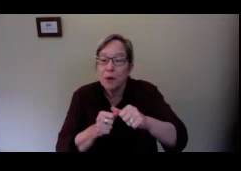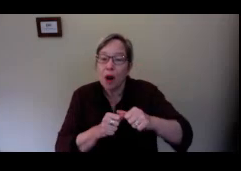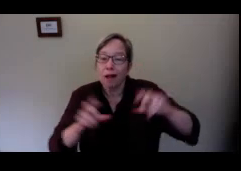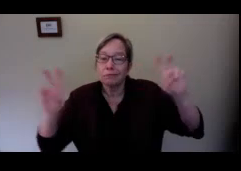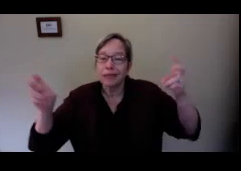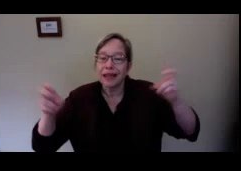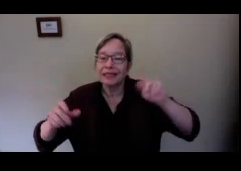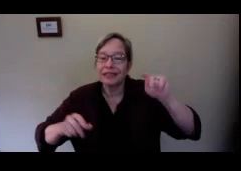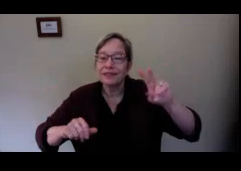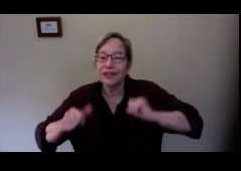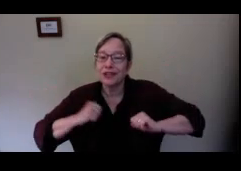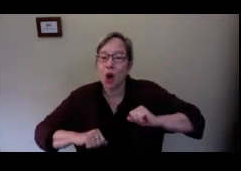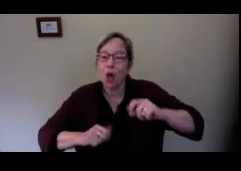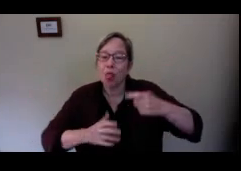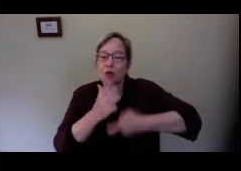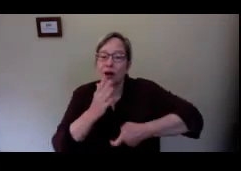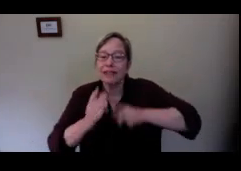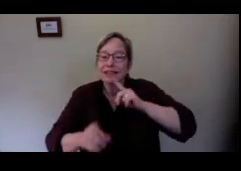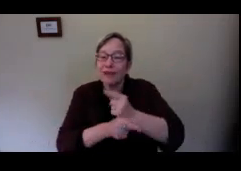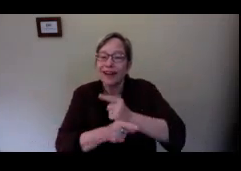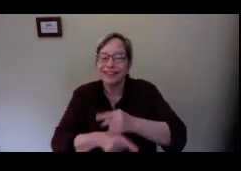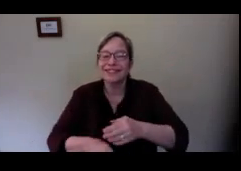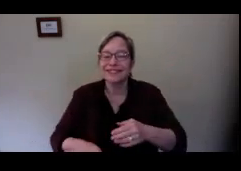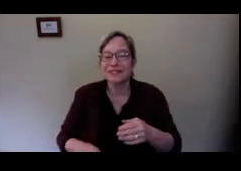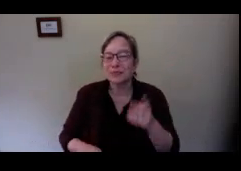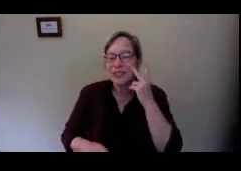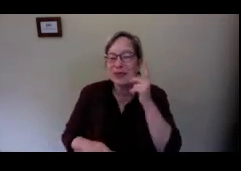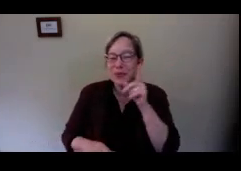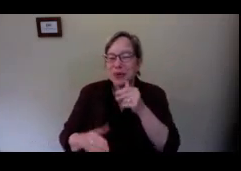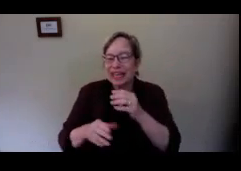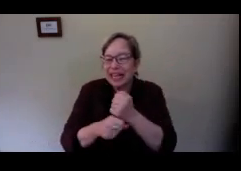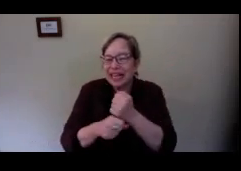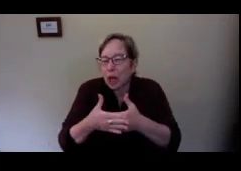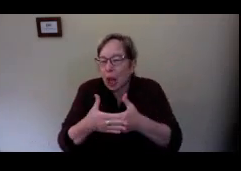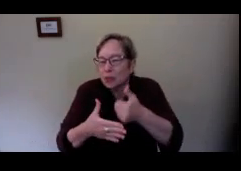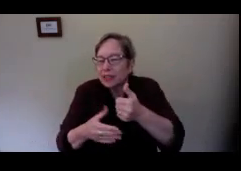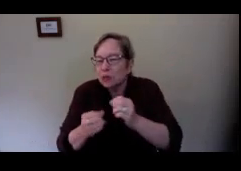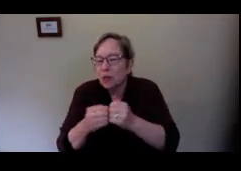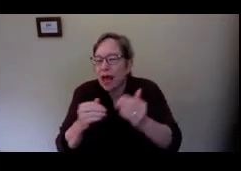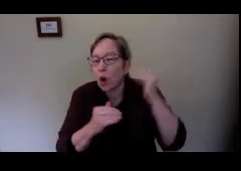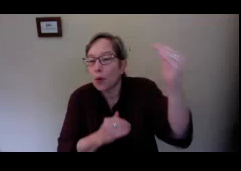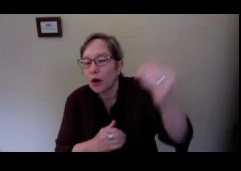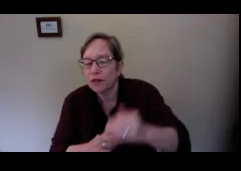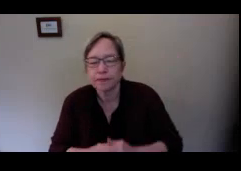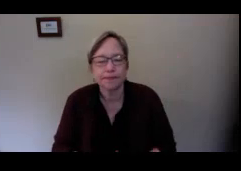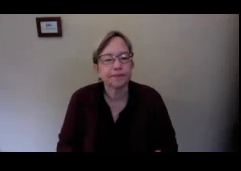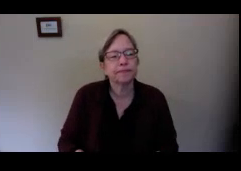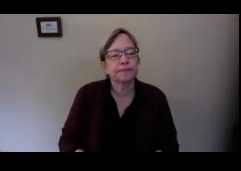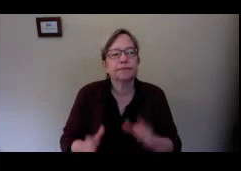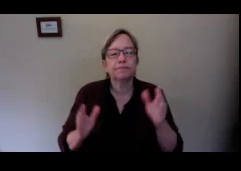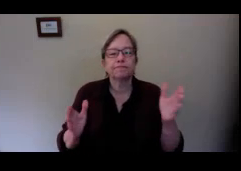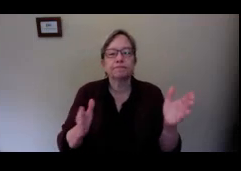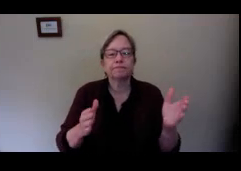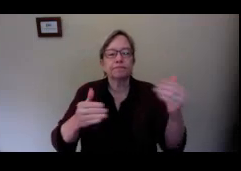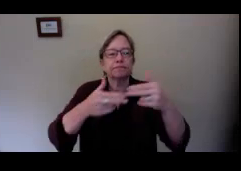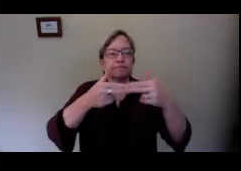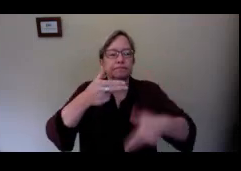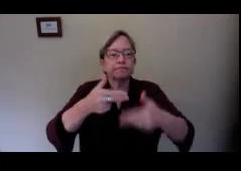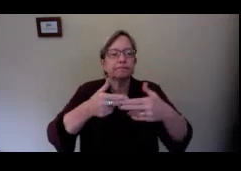over. Does anyone remember that? Let's pop onto the next slide, Amanda, and see the